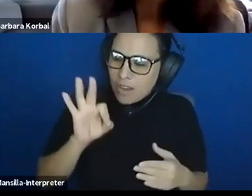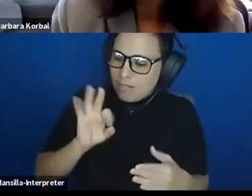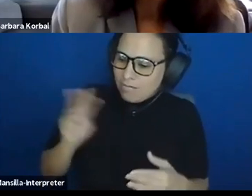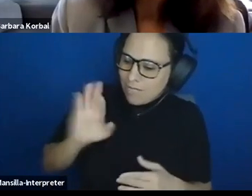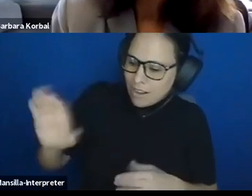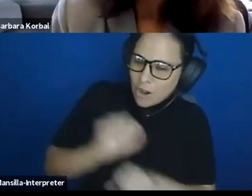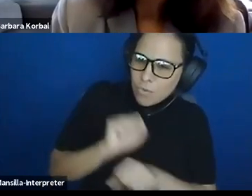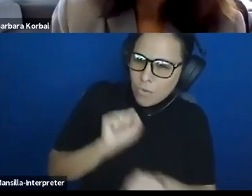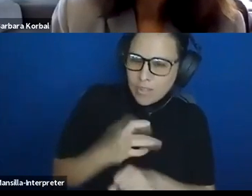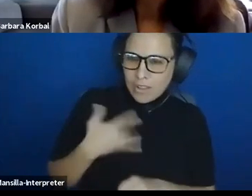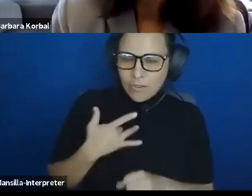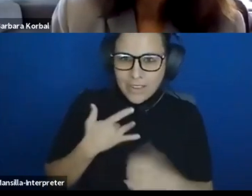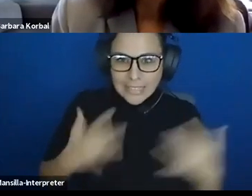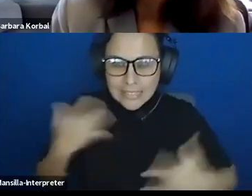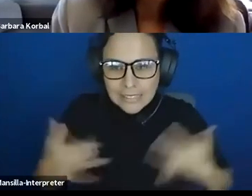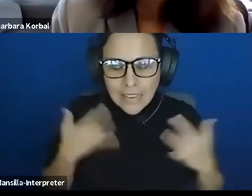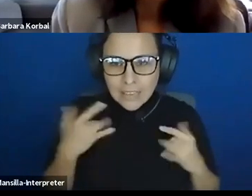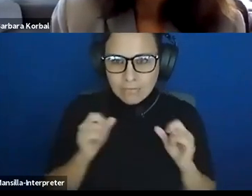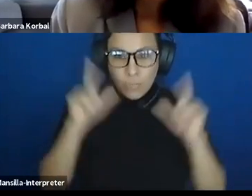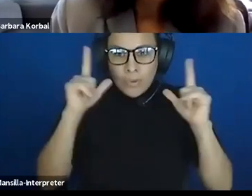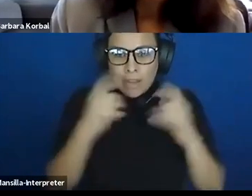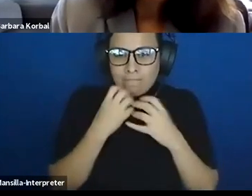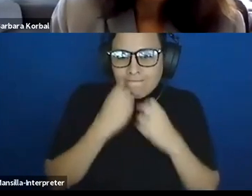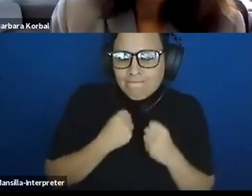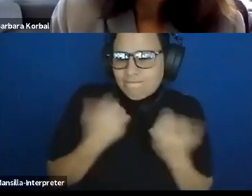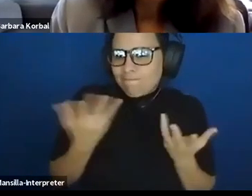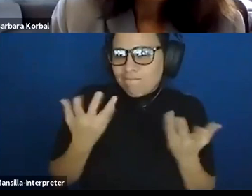revelatory or exciting.